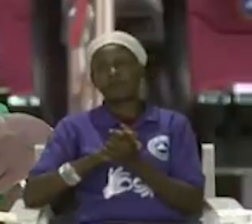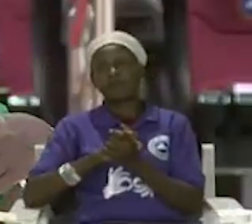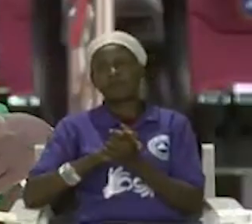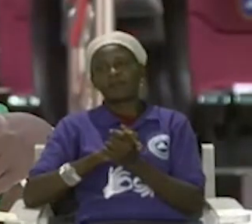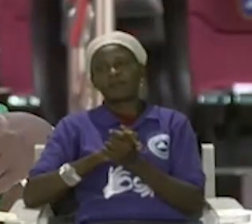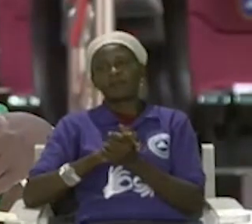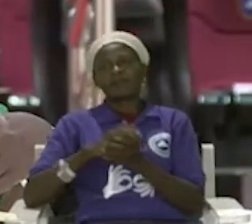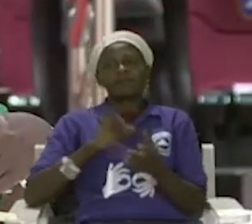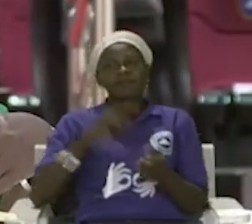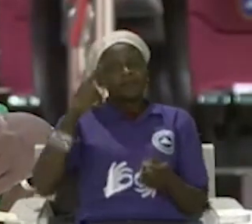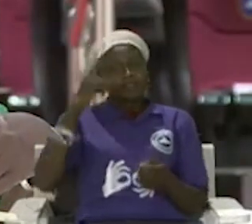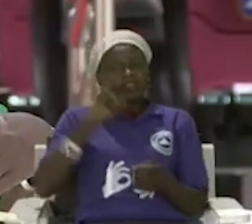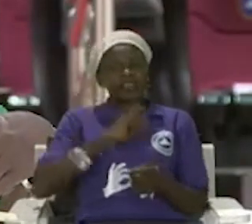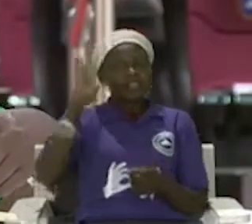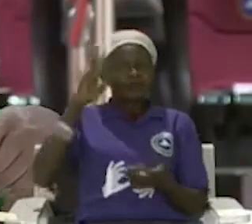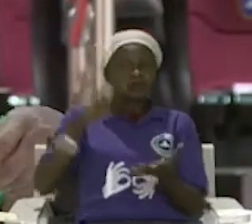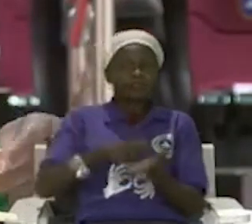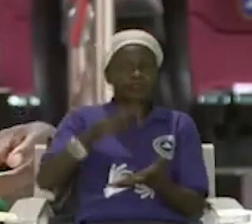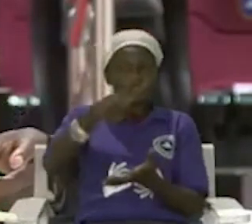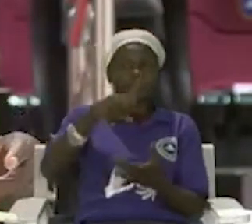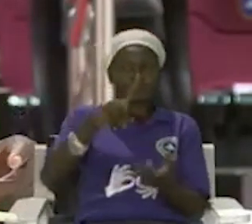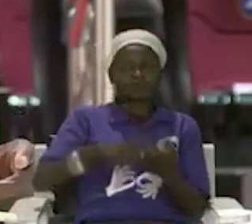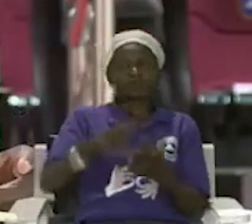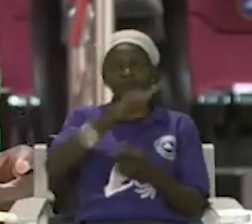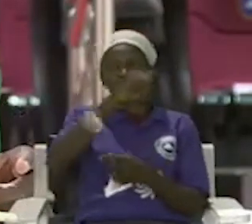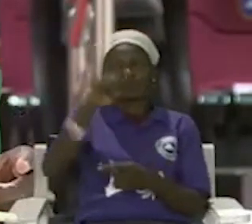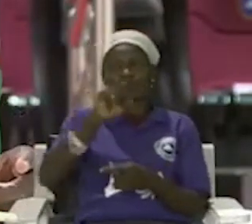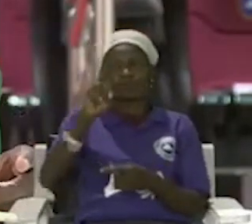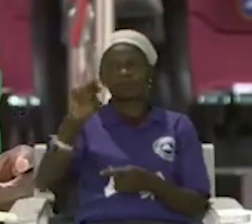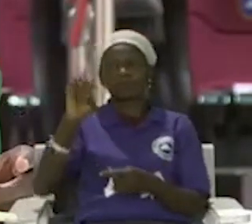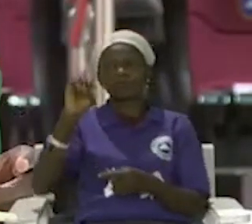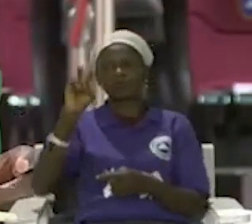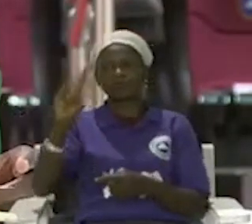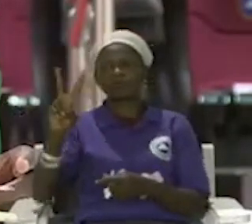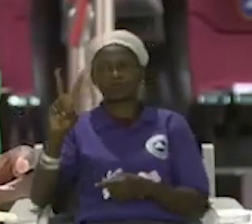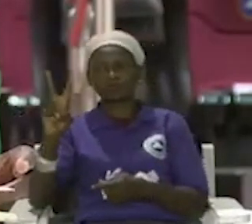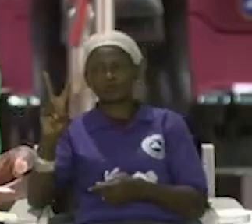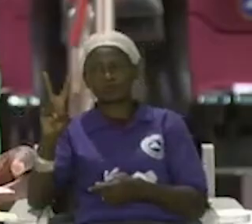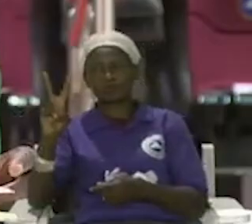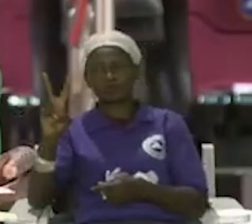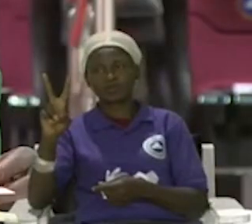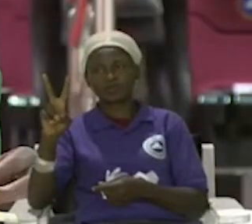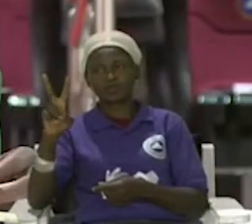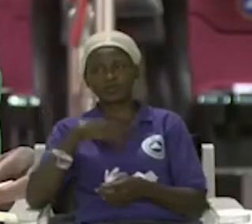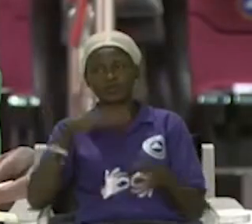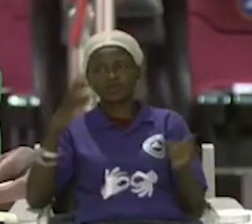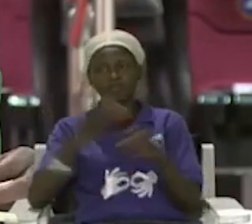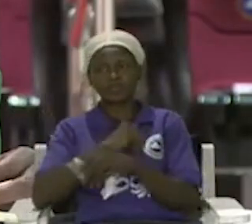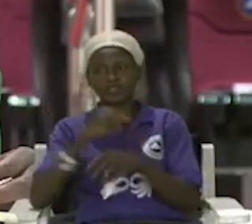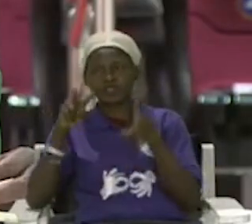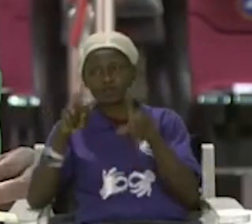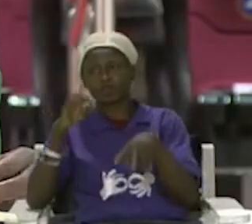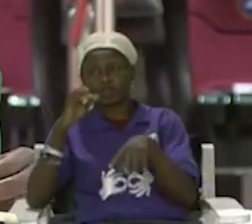I think I will jump zone 2 and take a look at